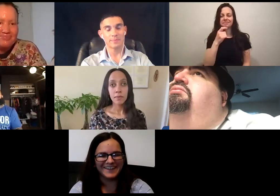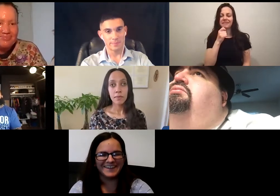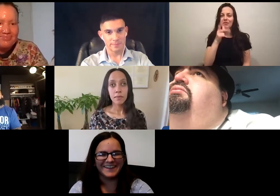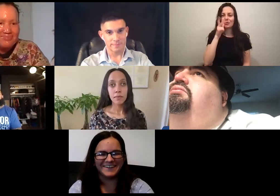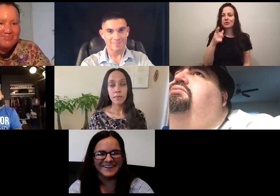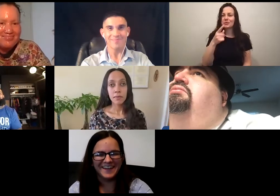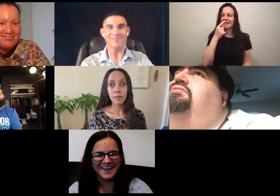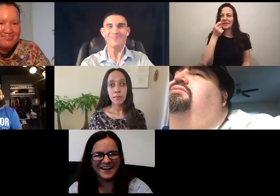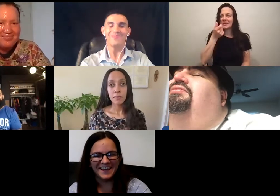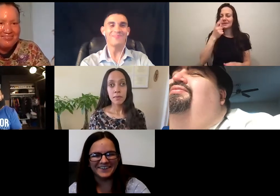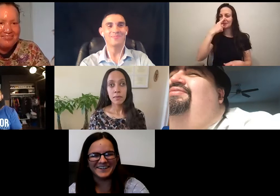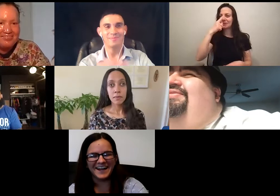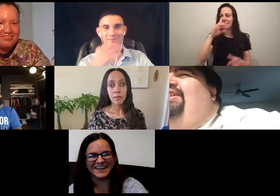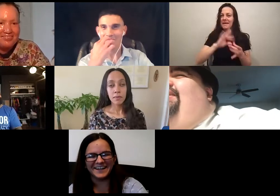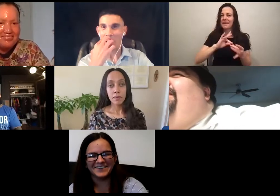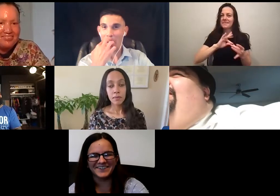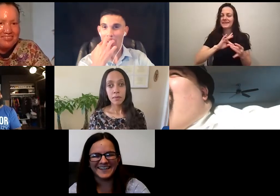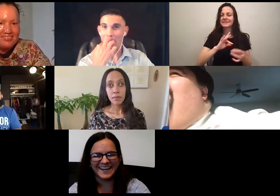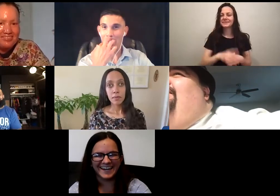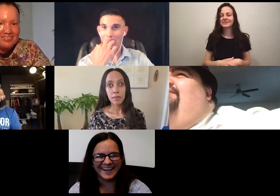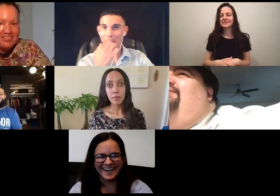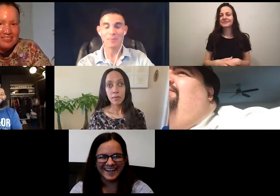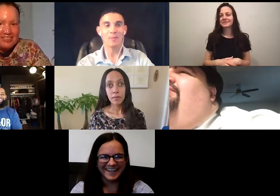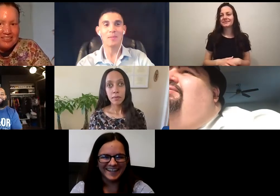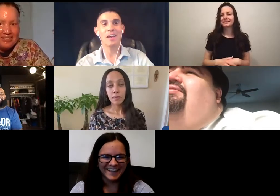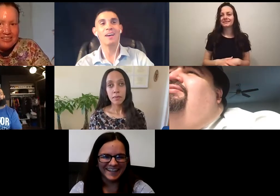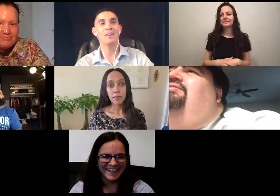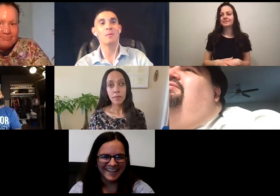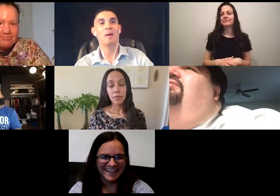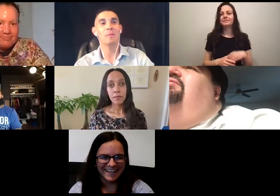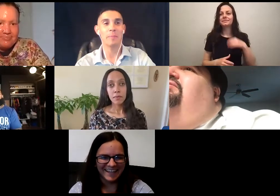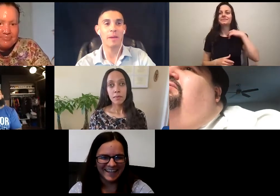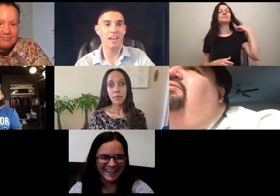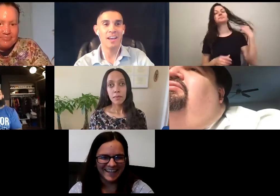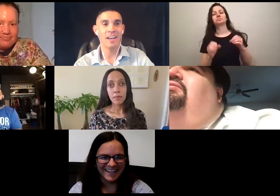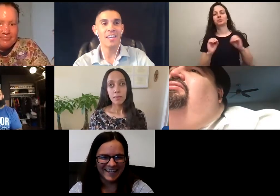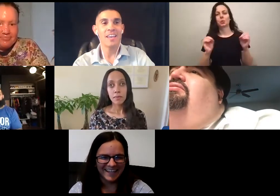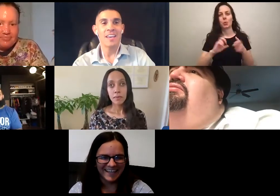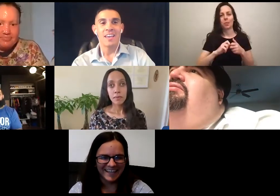gonna I'm gonna highlight you for a second. No problem.